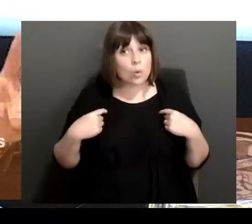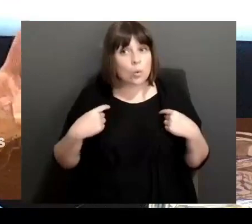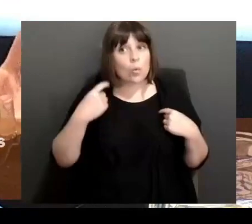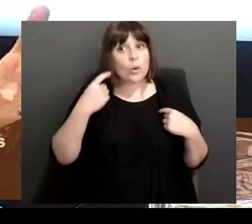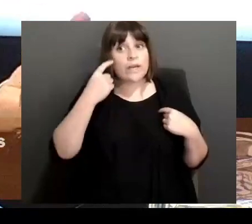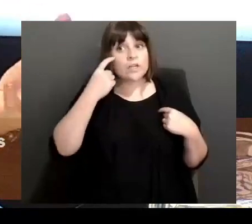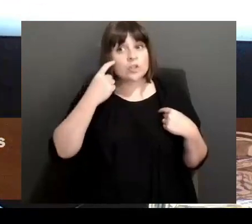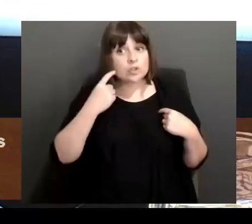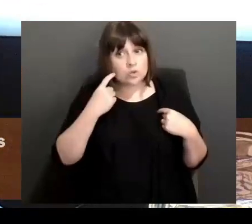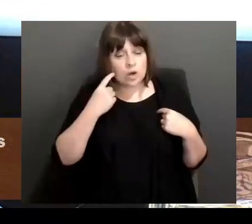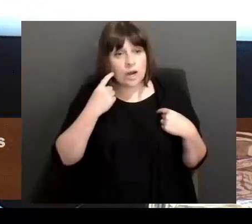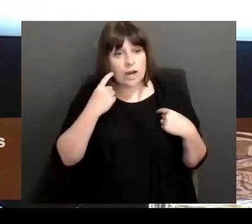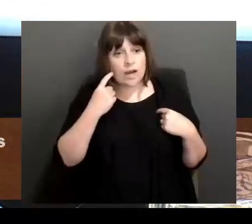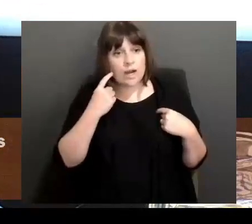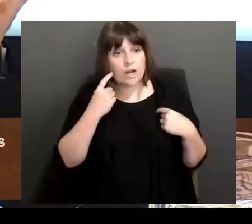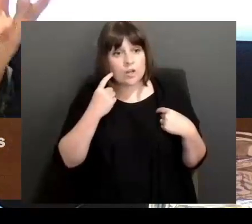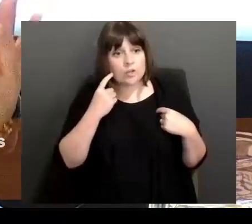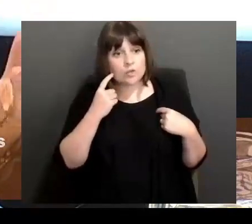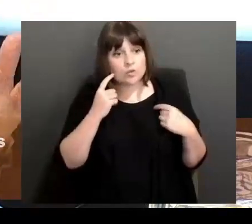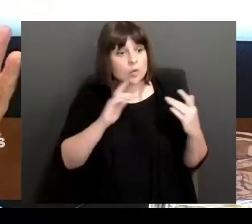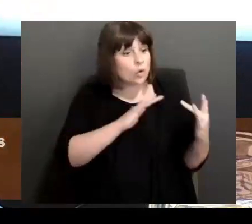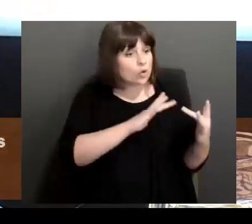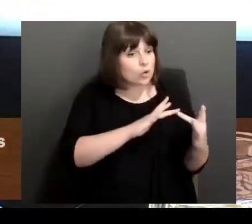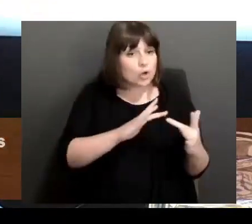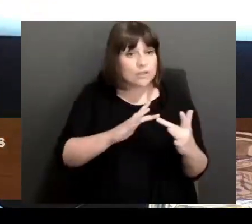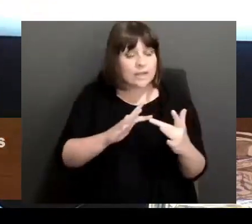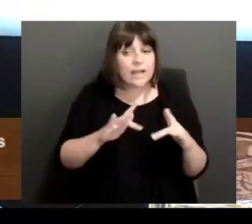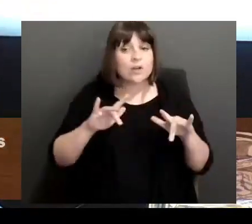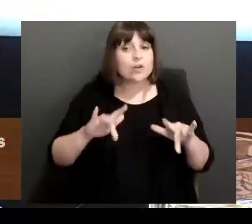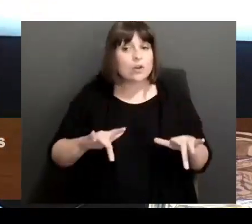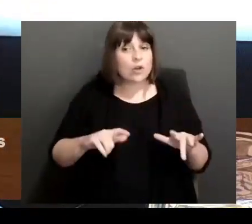non-formally recognised traditional owners,